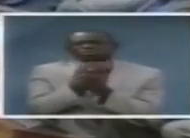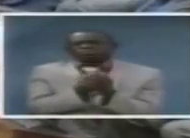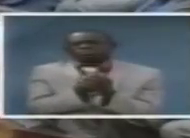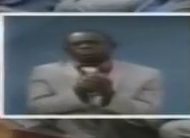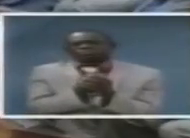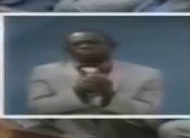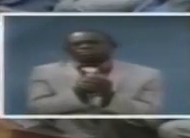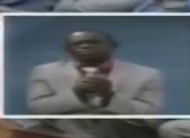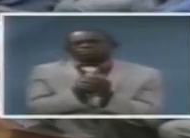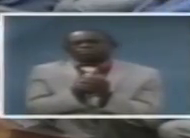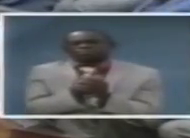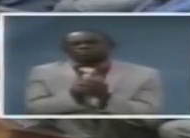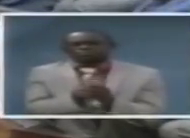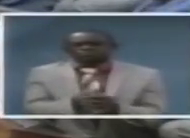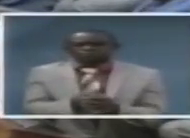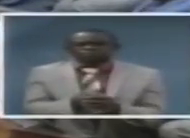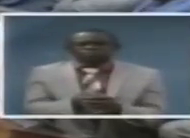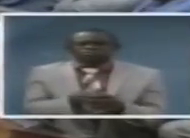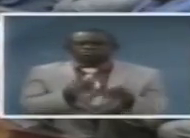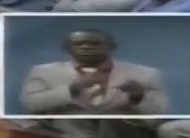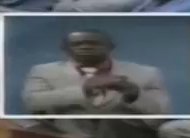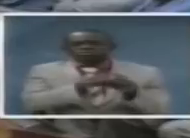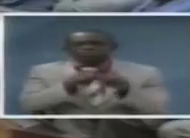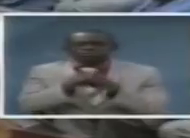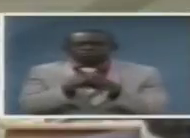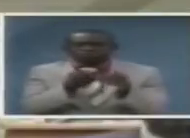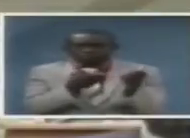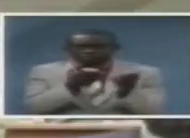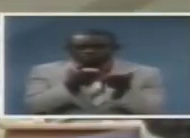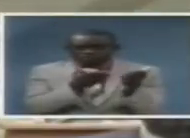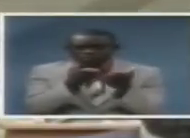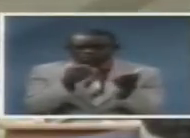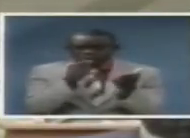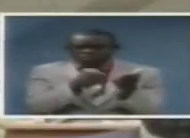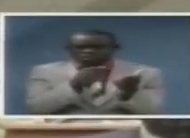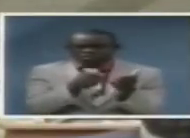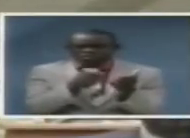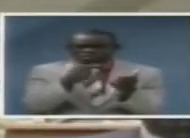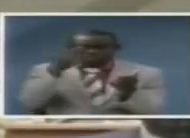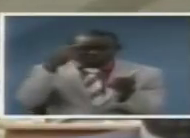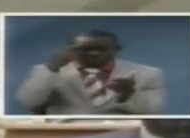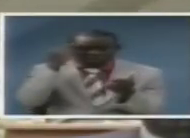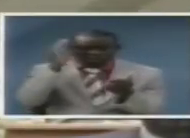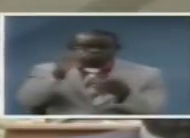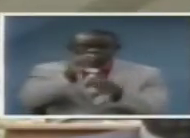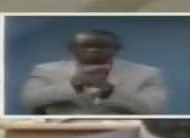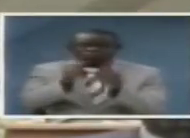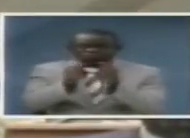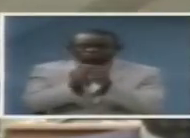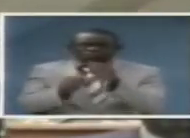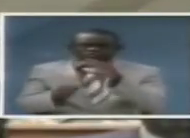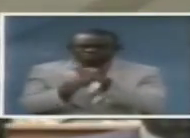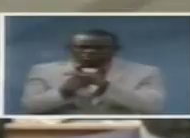government will enhance extension service provisions. In partnership with the private sector, government will